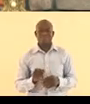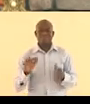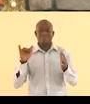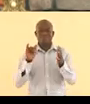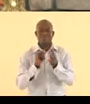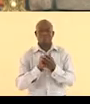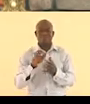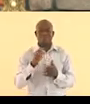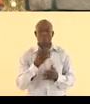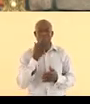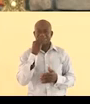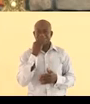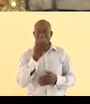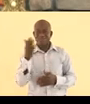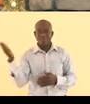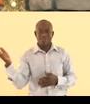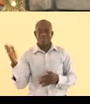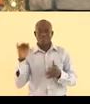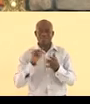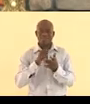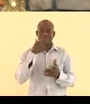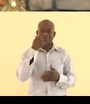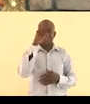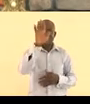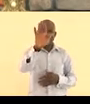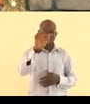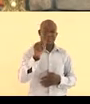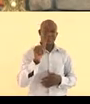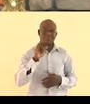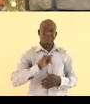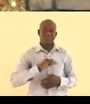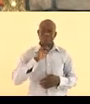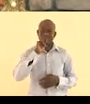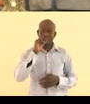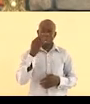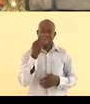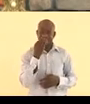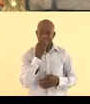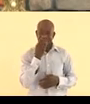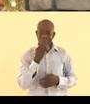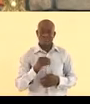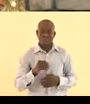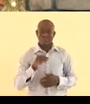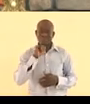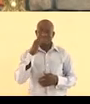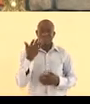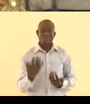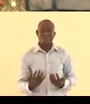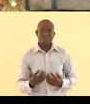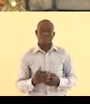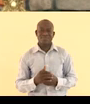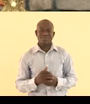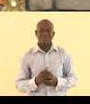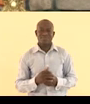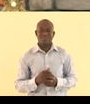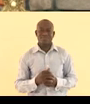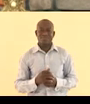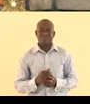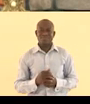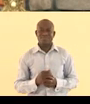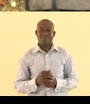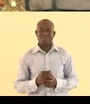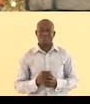can't afford food. That there is food there and that you tell yourself, I will not eat. Not now.